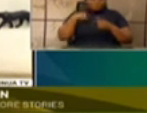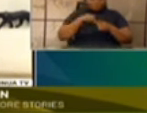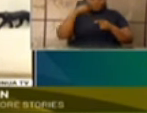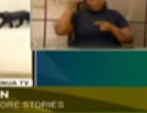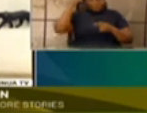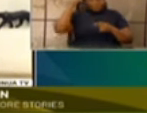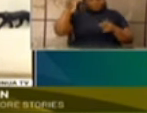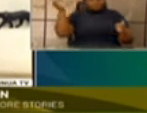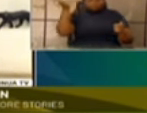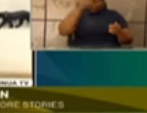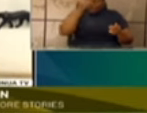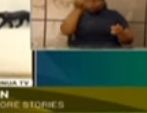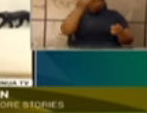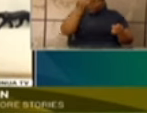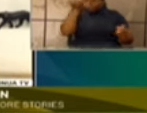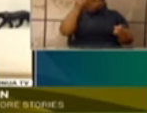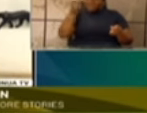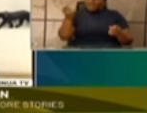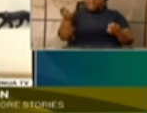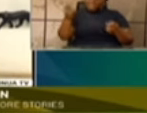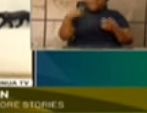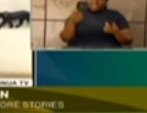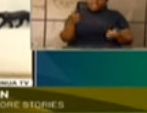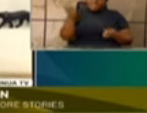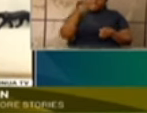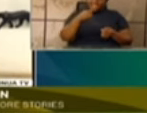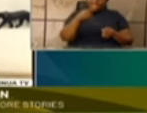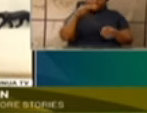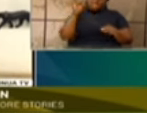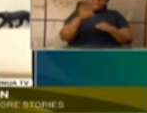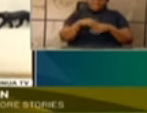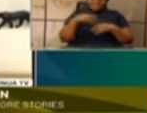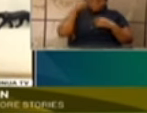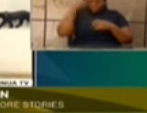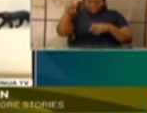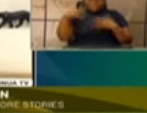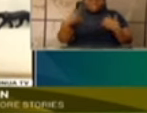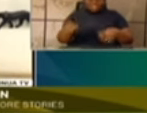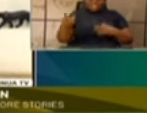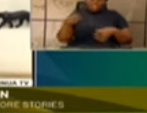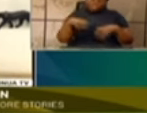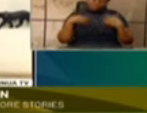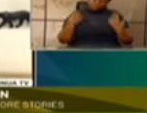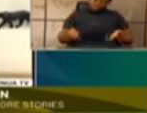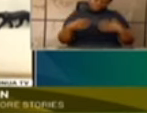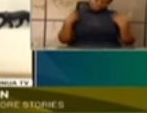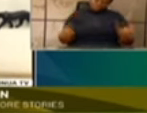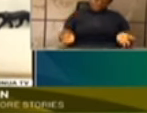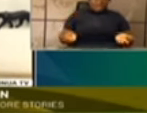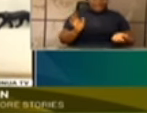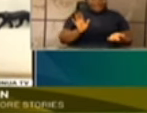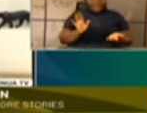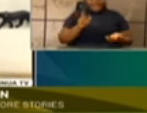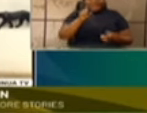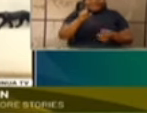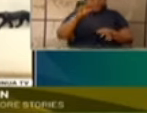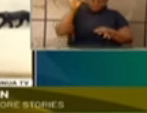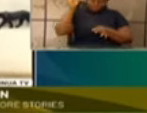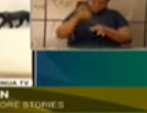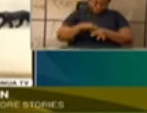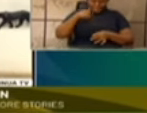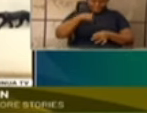Kano na na. Yadri ye yense. Omo yini. Omo yempeni fo. Tisye tuwa mama wo. Yemba wo